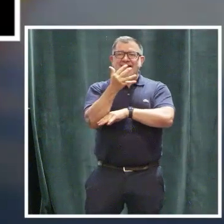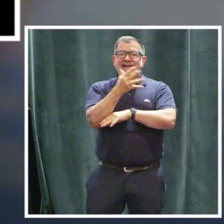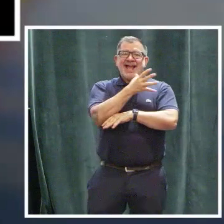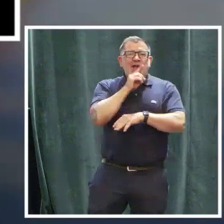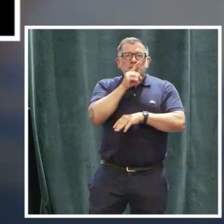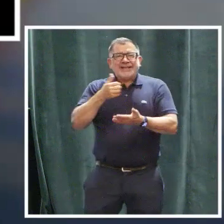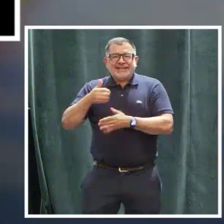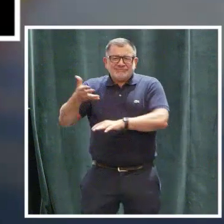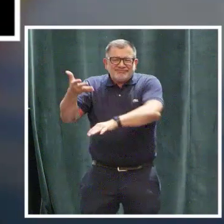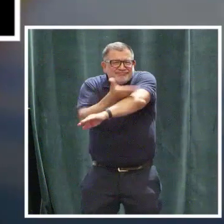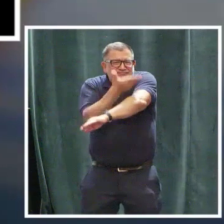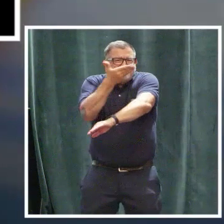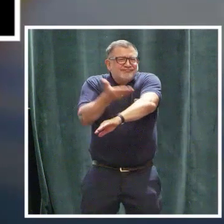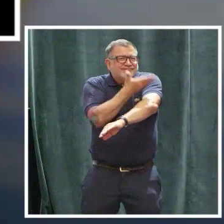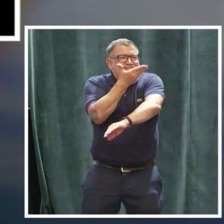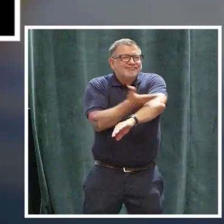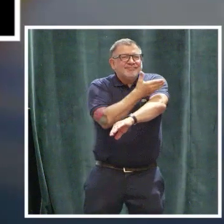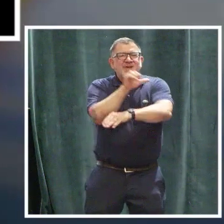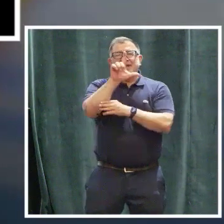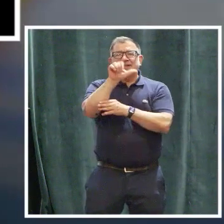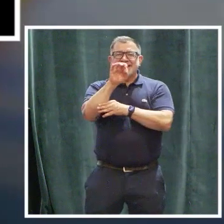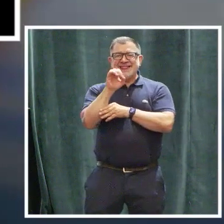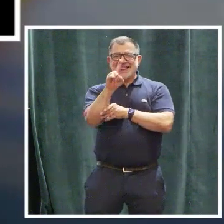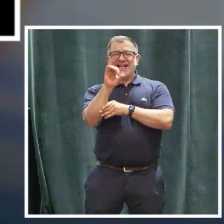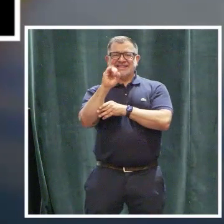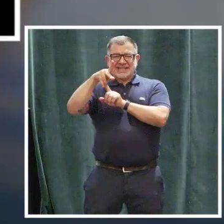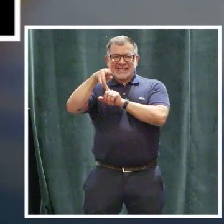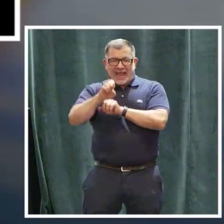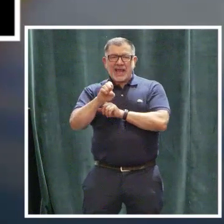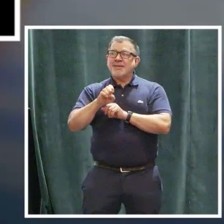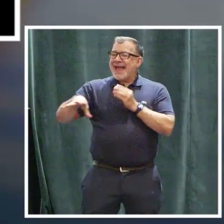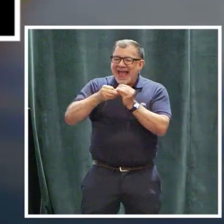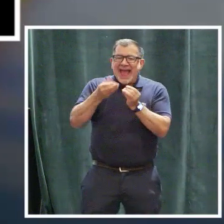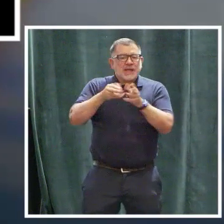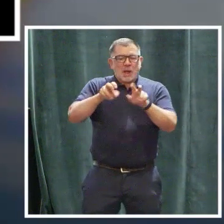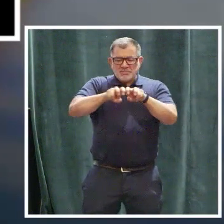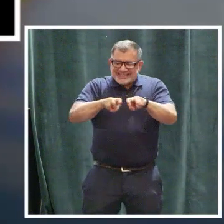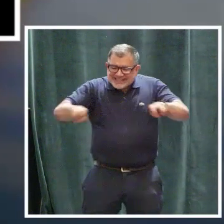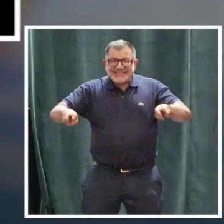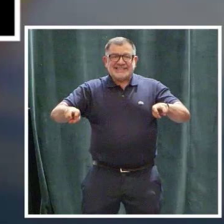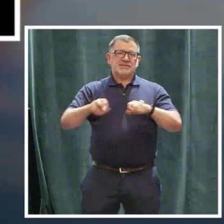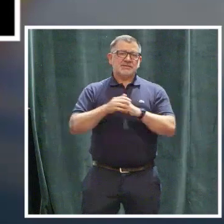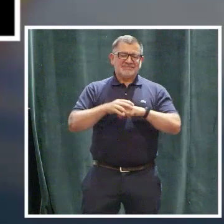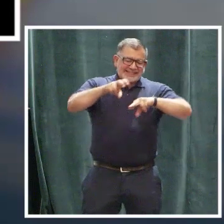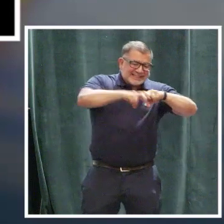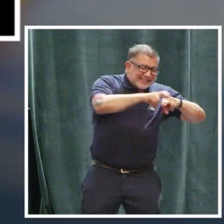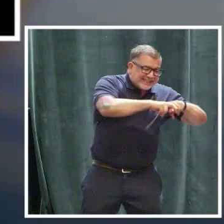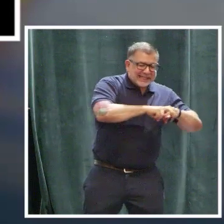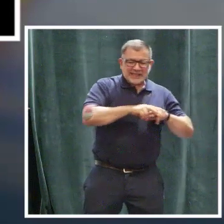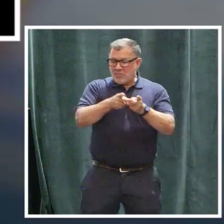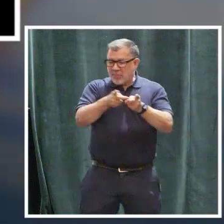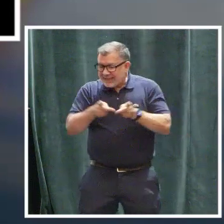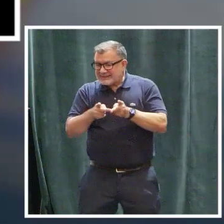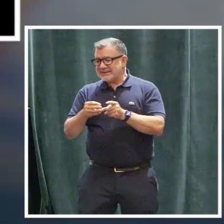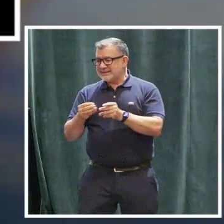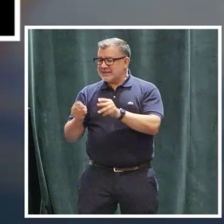of landscaping along this stretch, some additional seating opportunities, and some additional planting